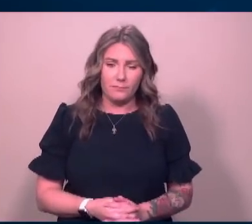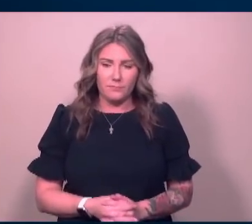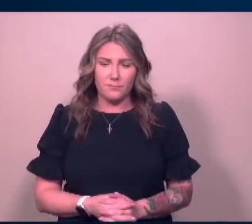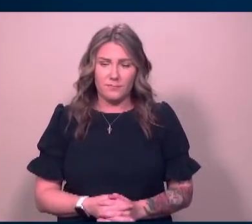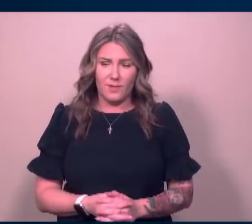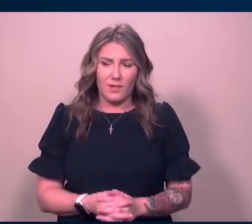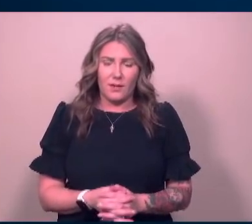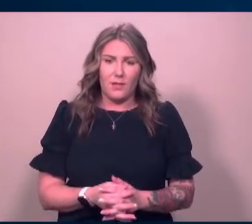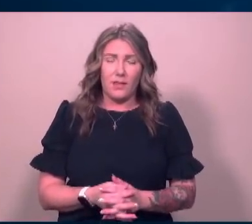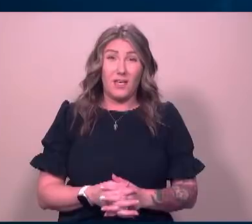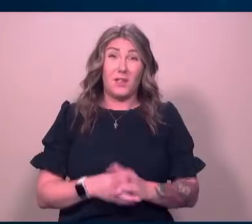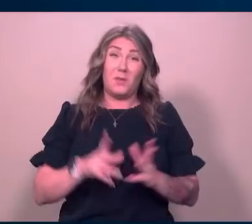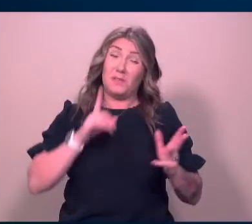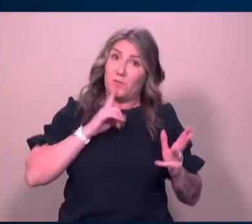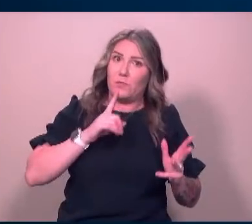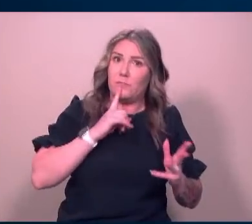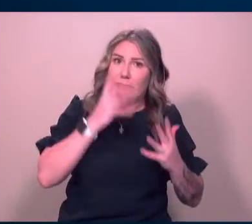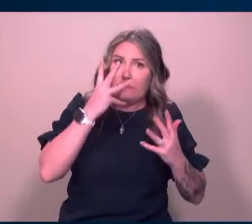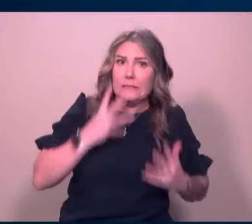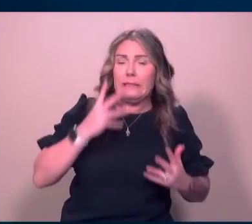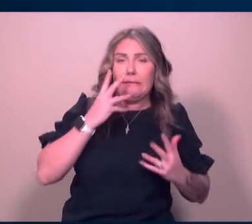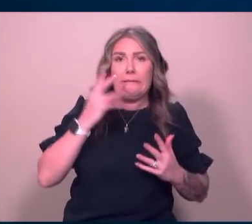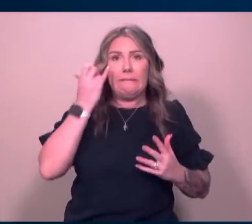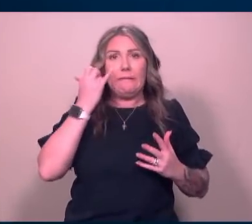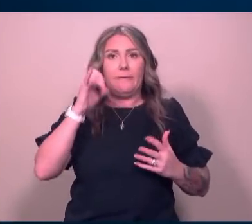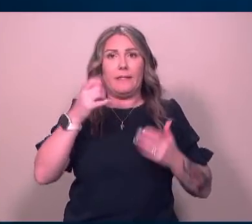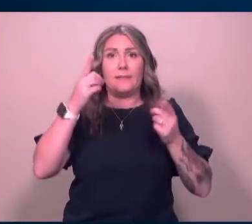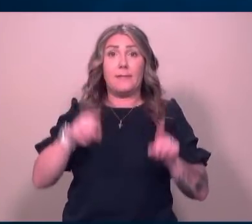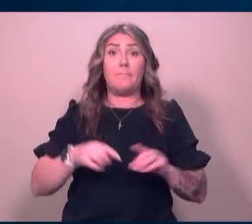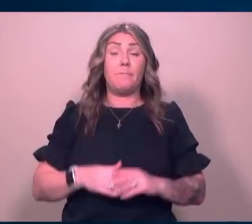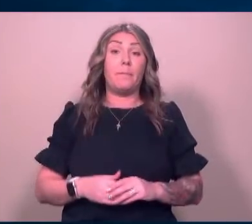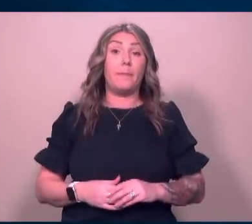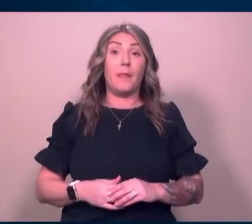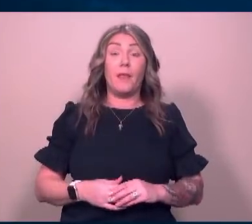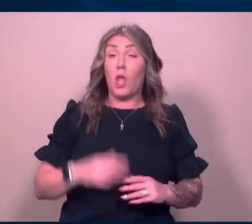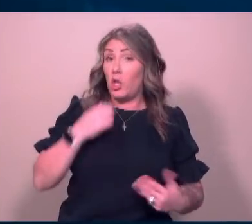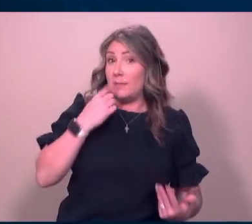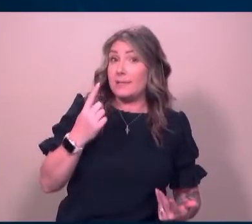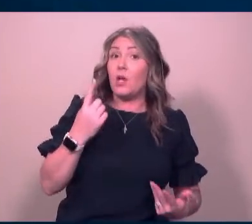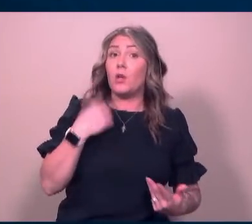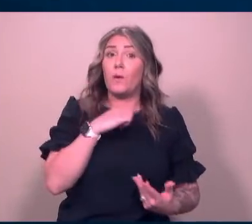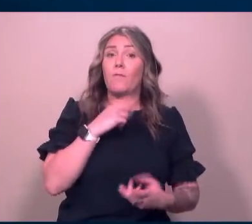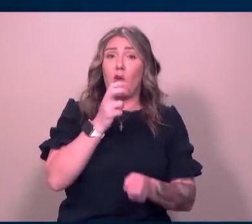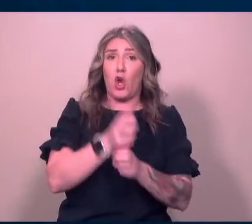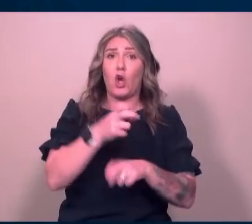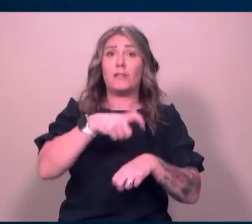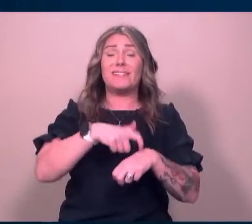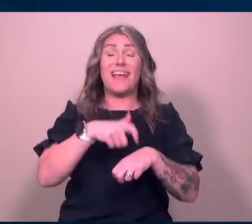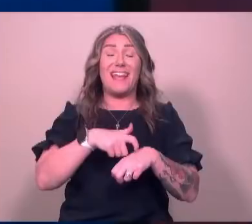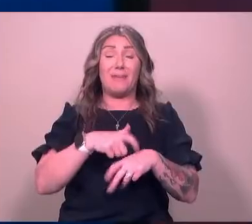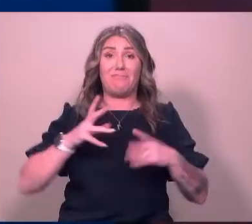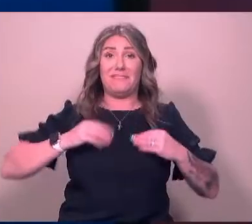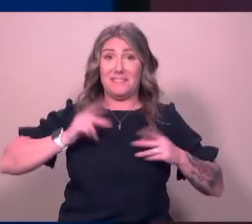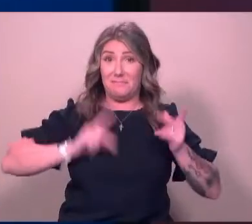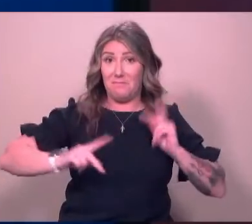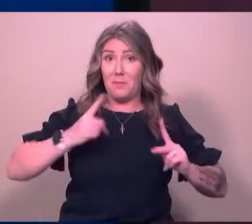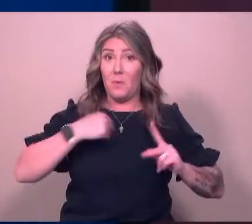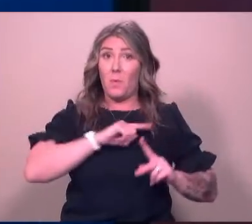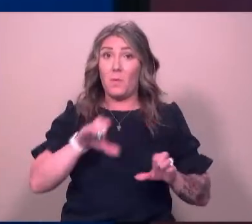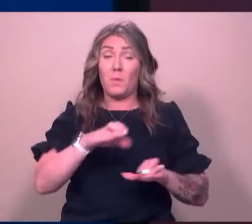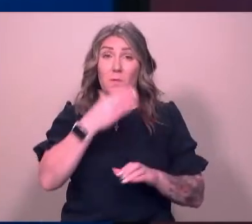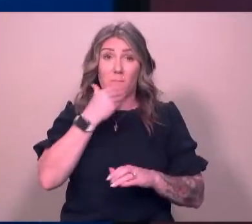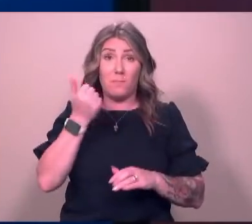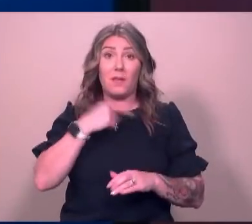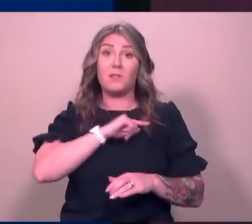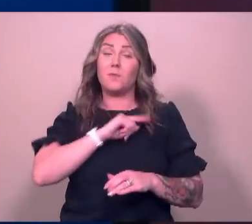sort of a telling story if these things are actually happening. Yeah, so I'll tell you, we have a harder time getting people in. We do our best. I guarantee you, we're